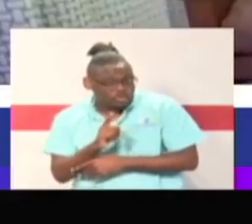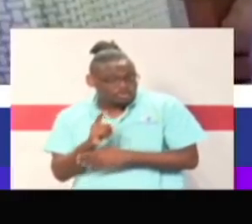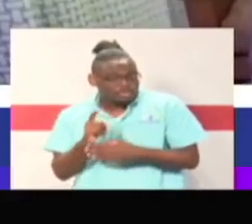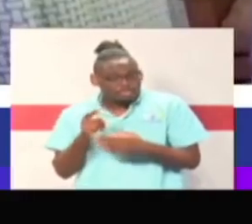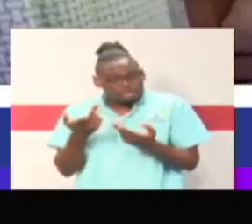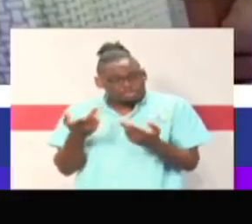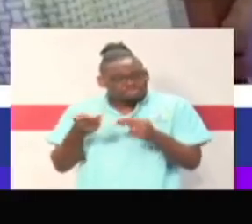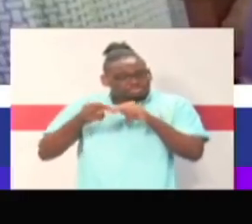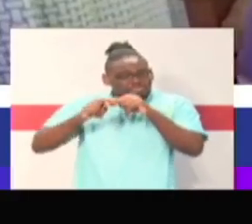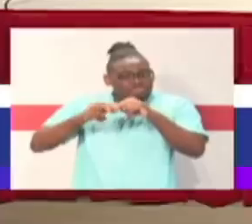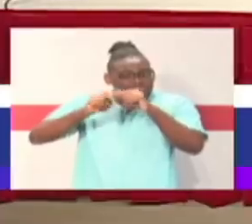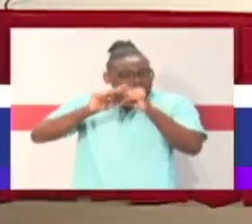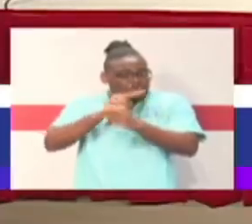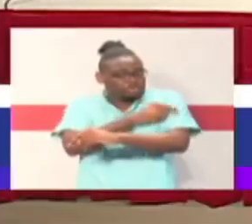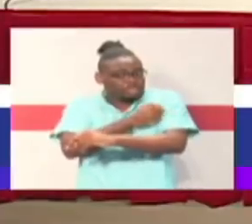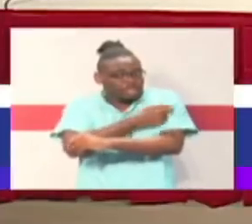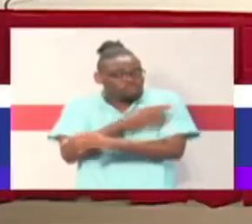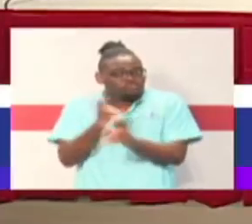Thank you.